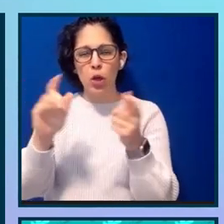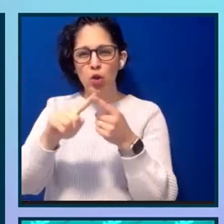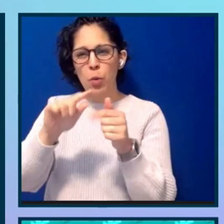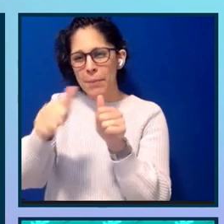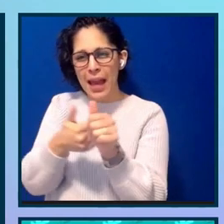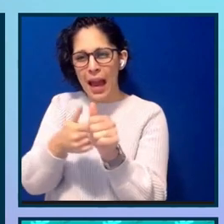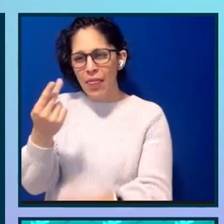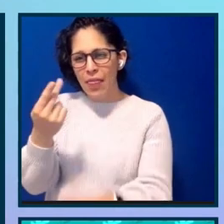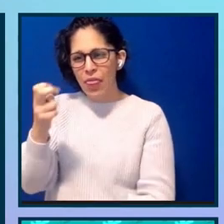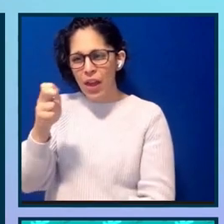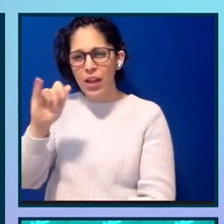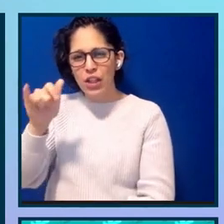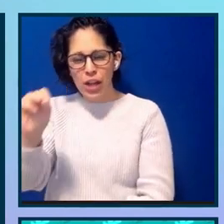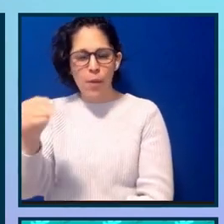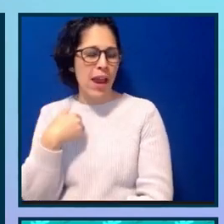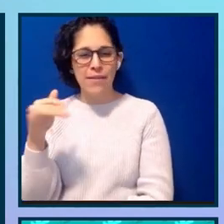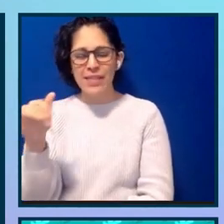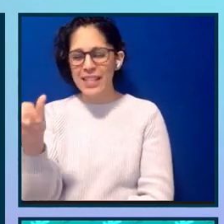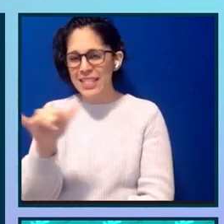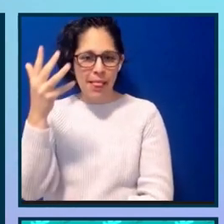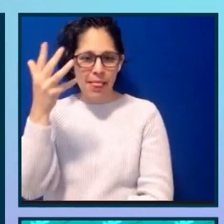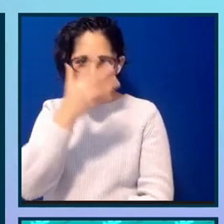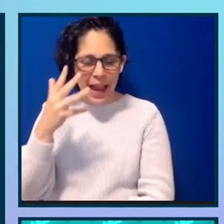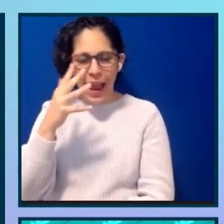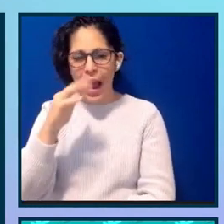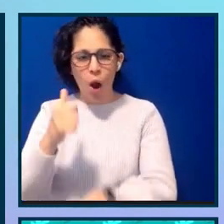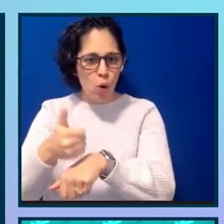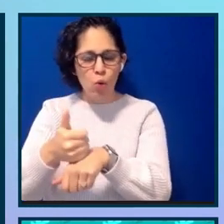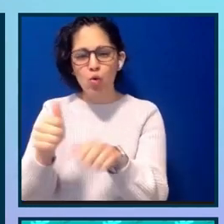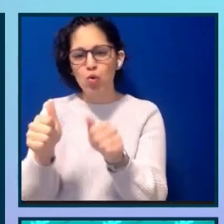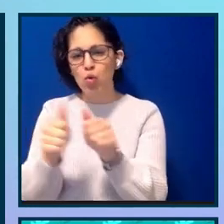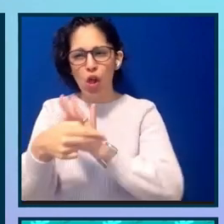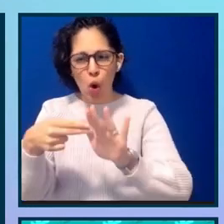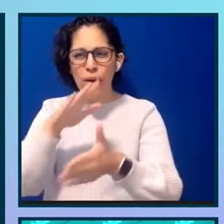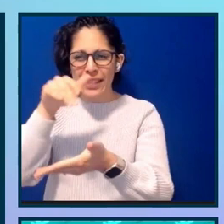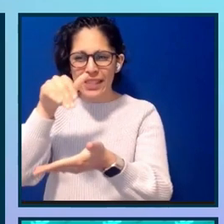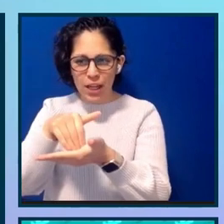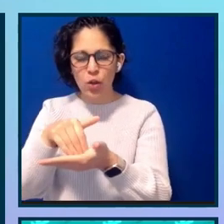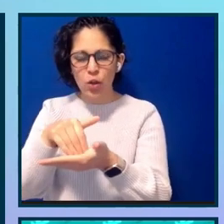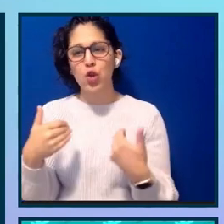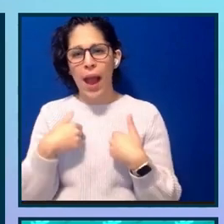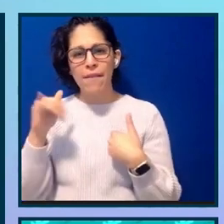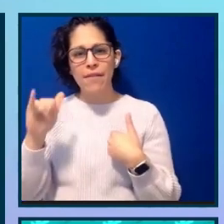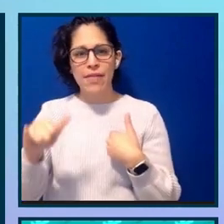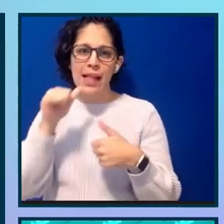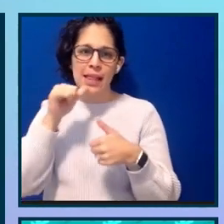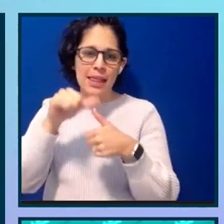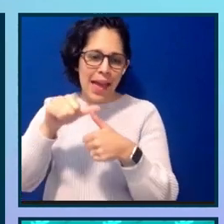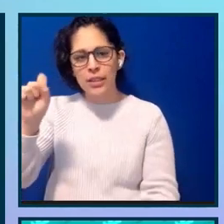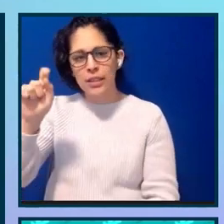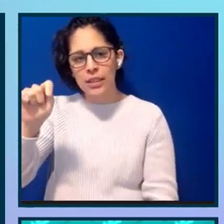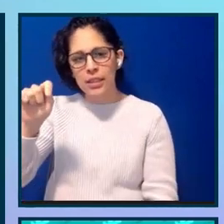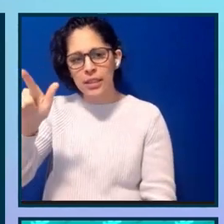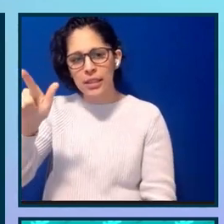in the top left corner. In the middle is an image with Stellar Souvenirs written above it. And